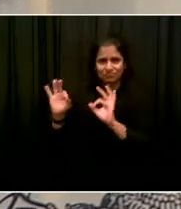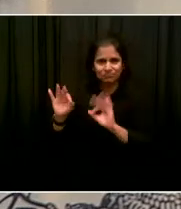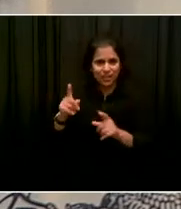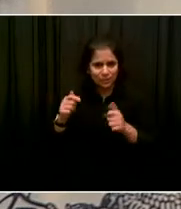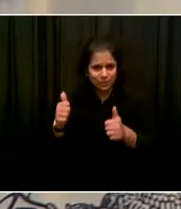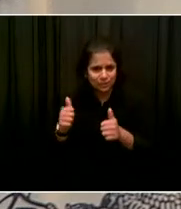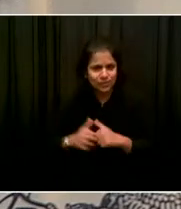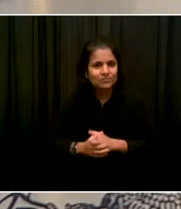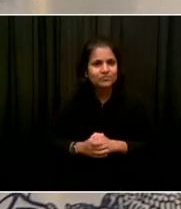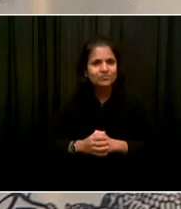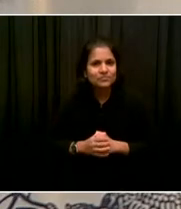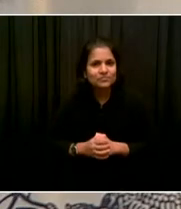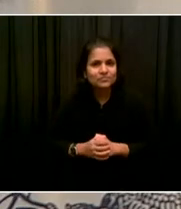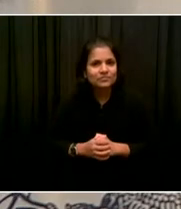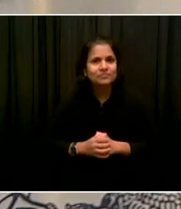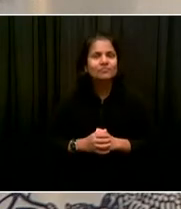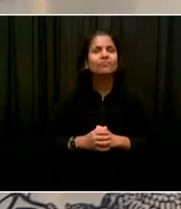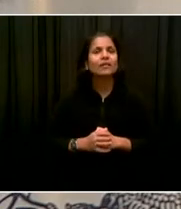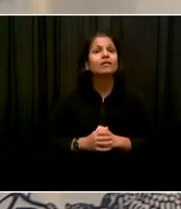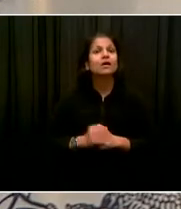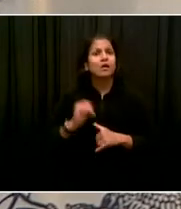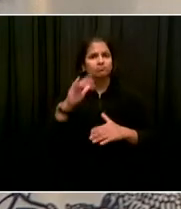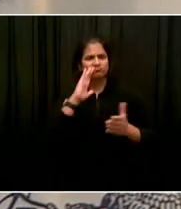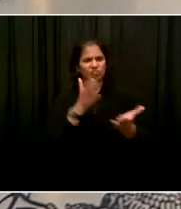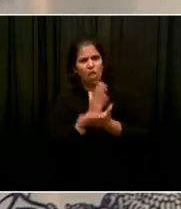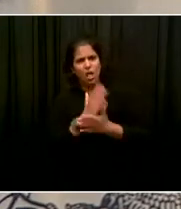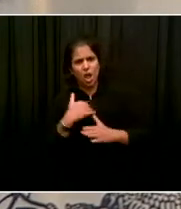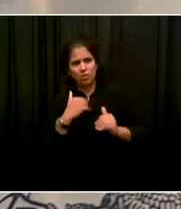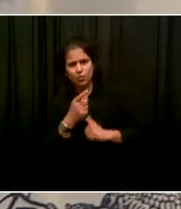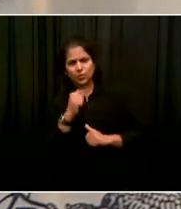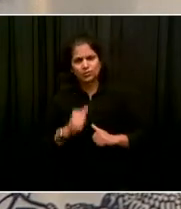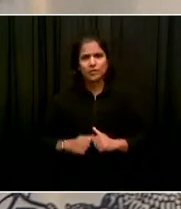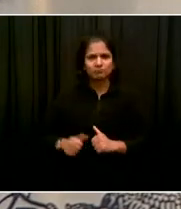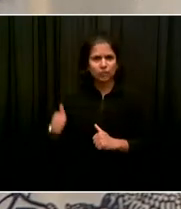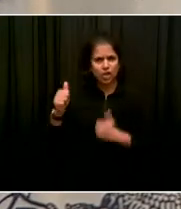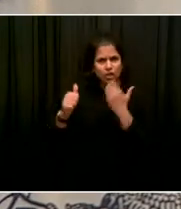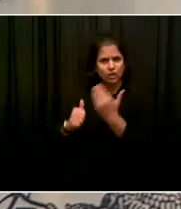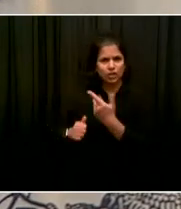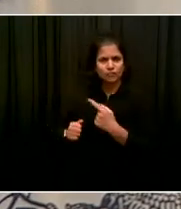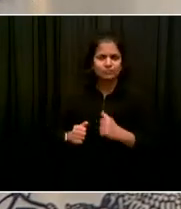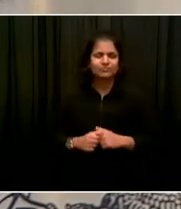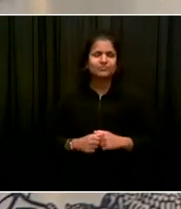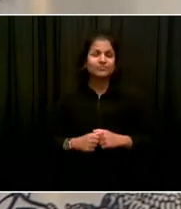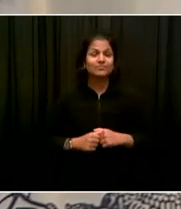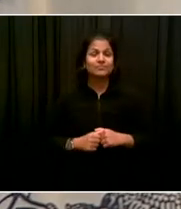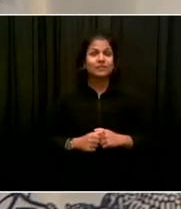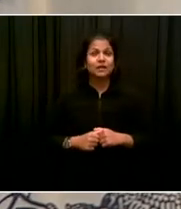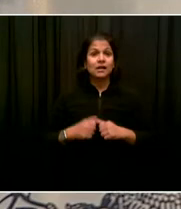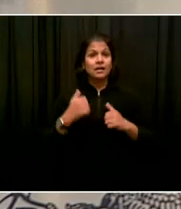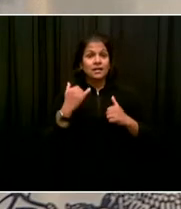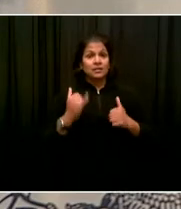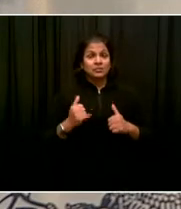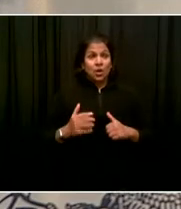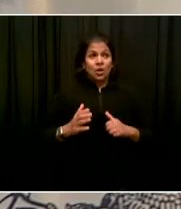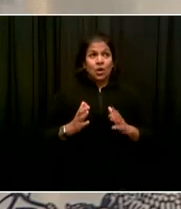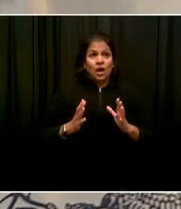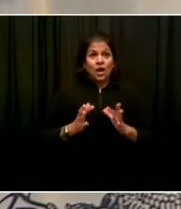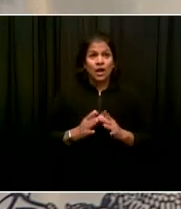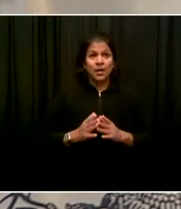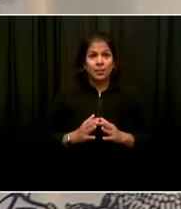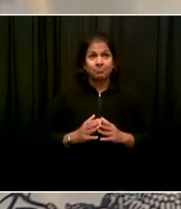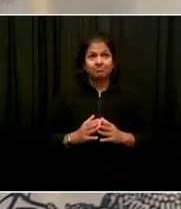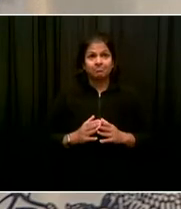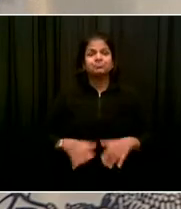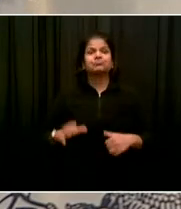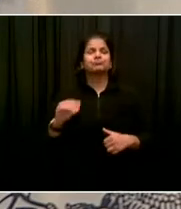I'm all right, Mr. Mayor. How are you? Good. I just I have a couple of clarifying questions, and I